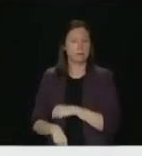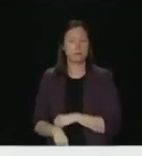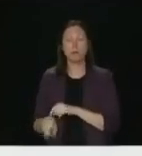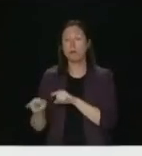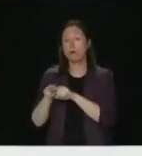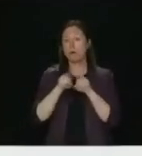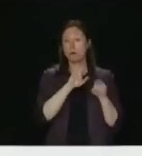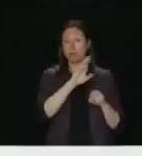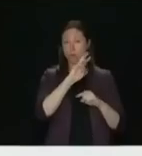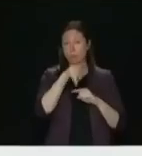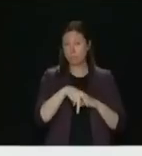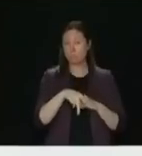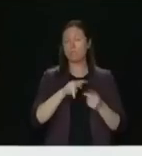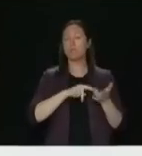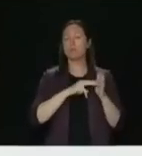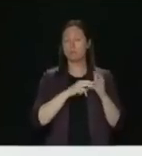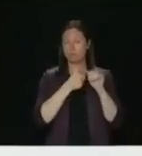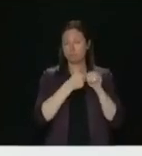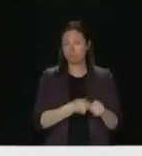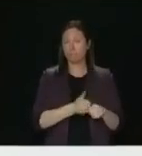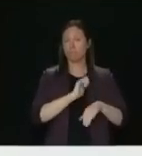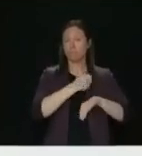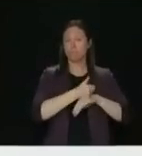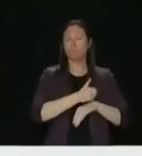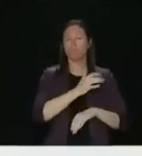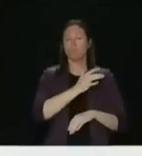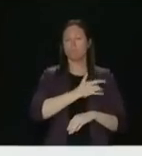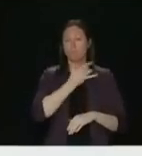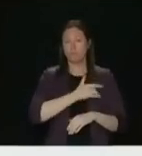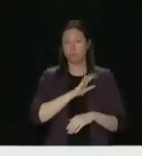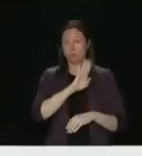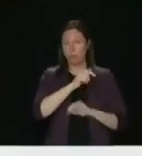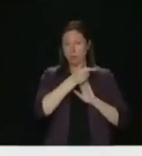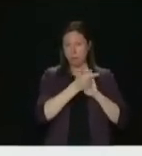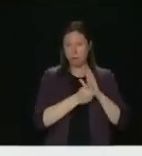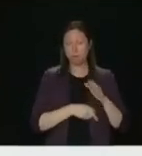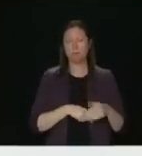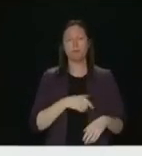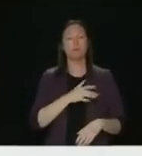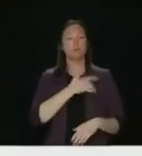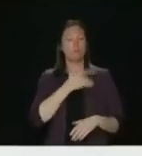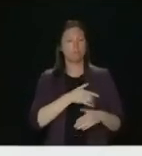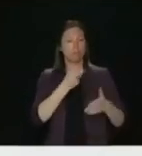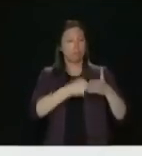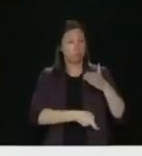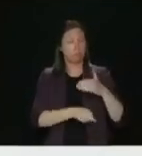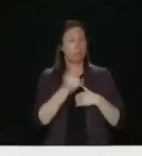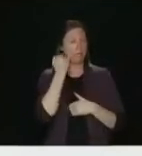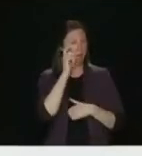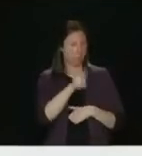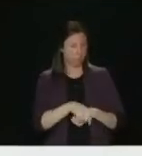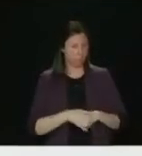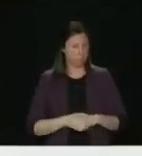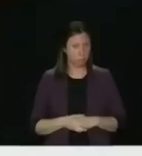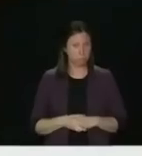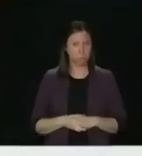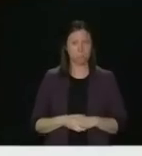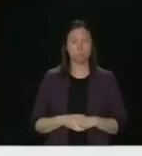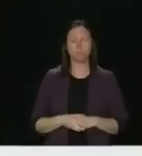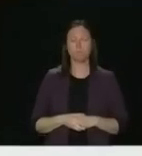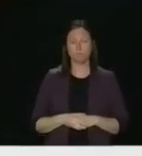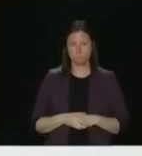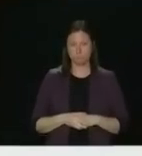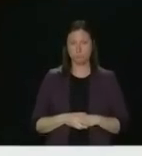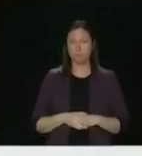to enforce municipal bylaws and provincial offences where required. This is